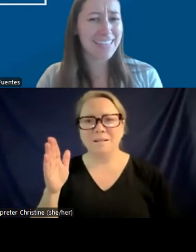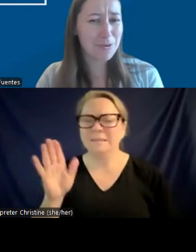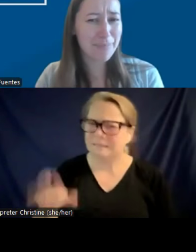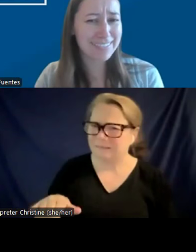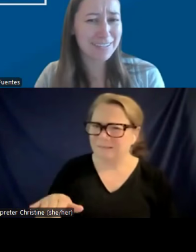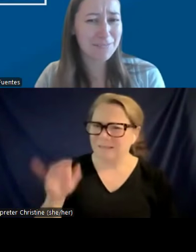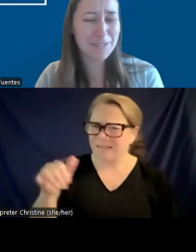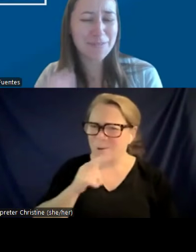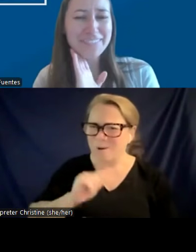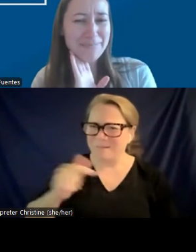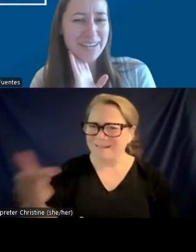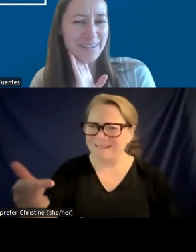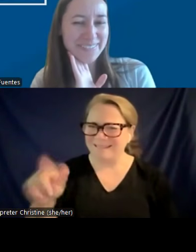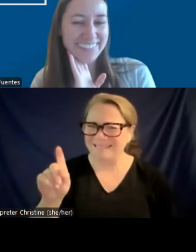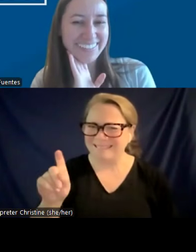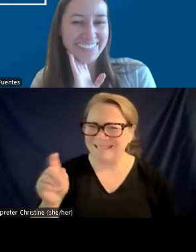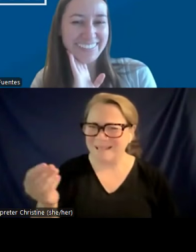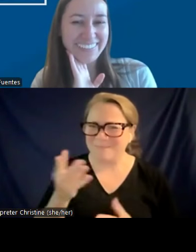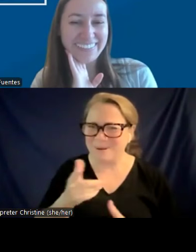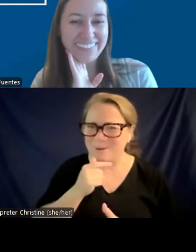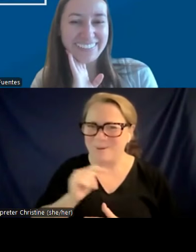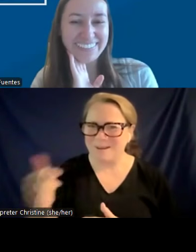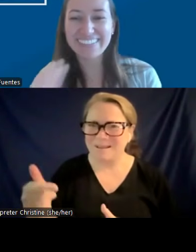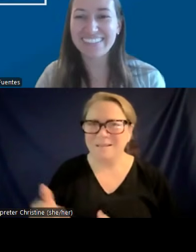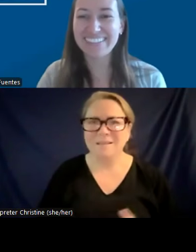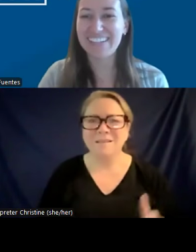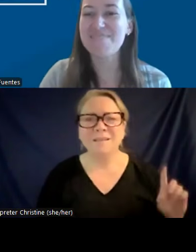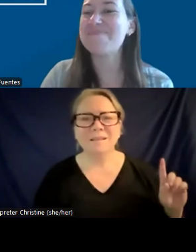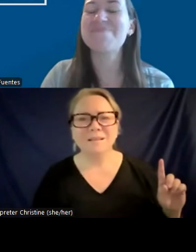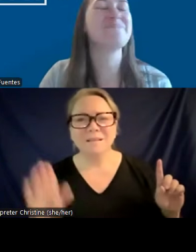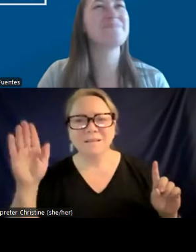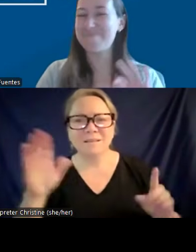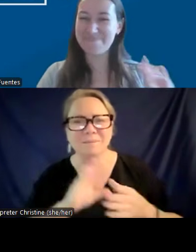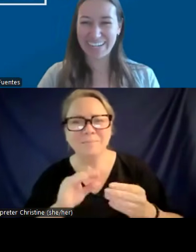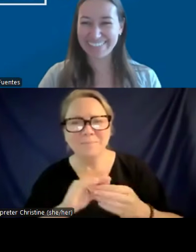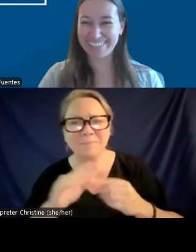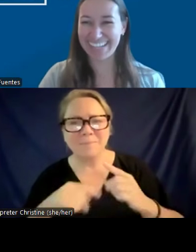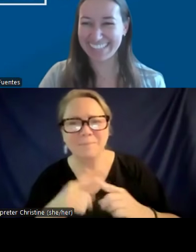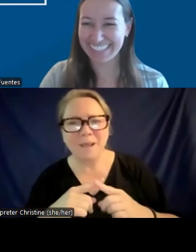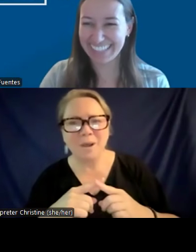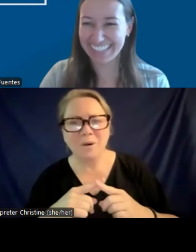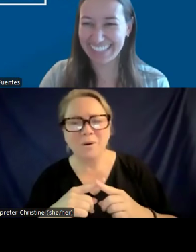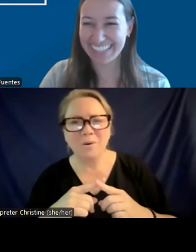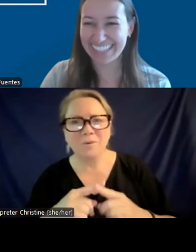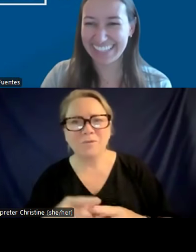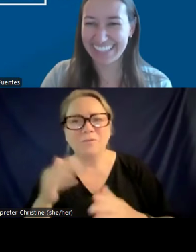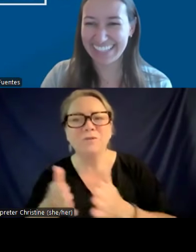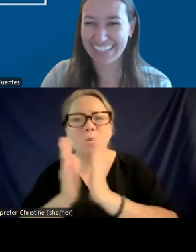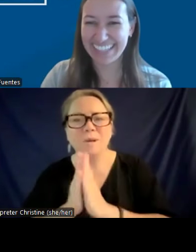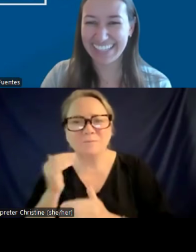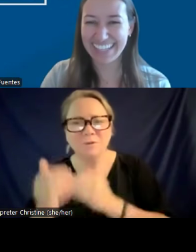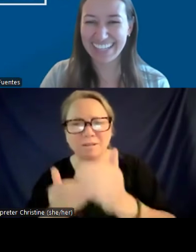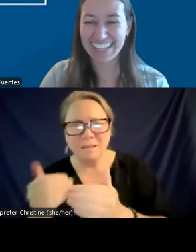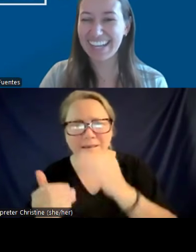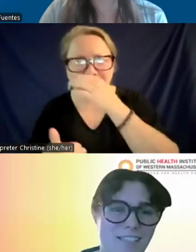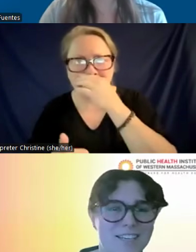passing it off to? Let me know. I'm going to just share really quickly a little bit about the Perfect. data request process,